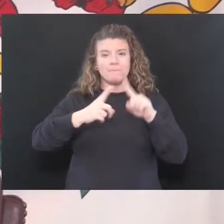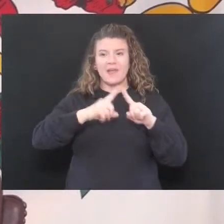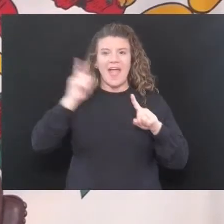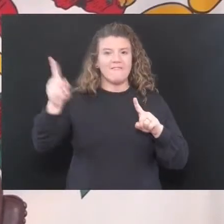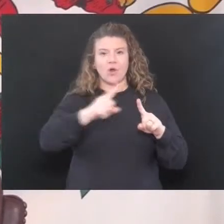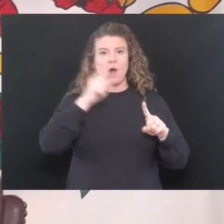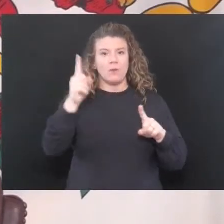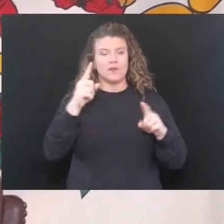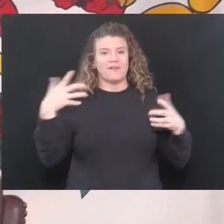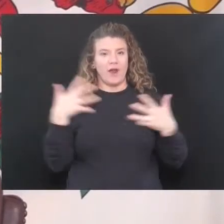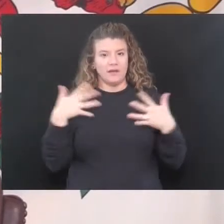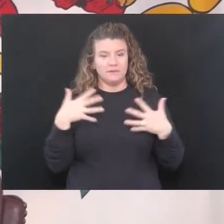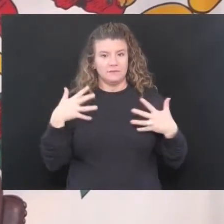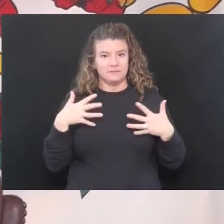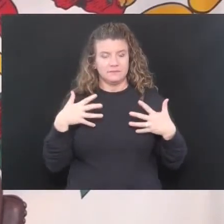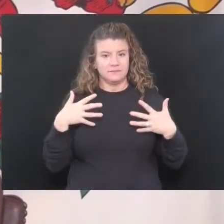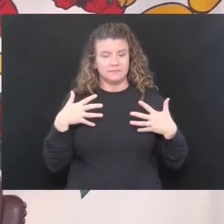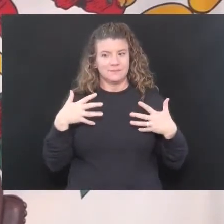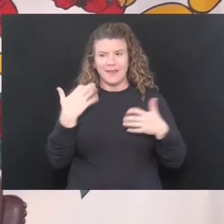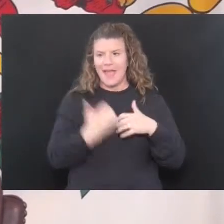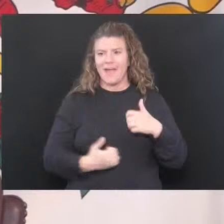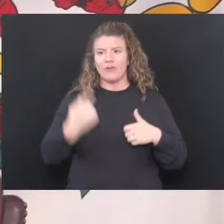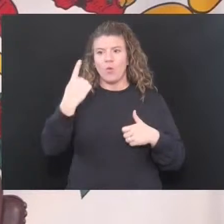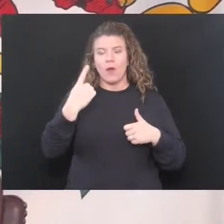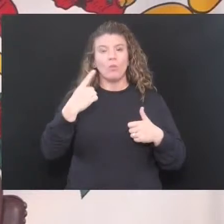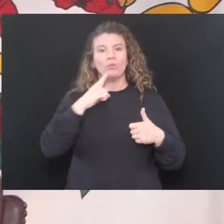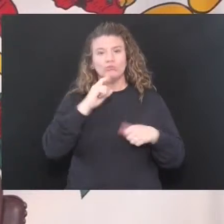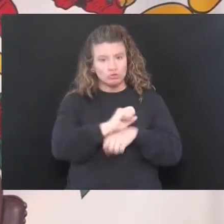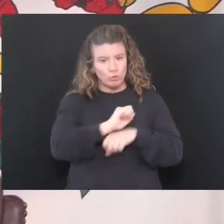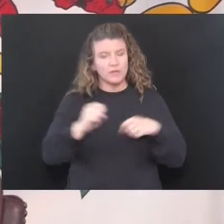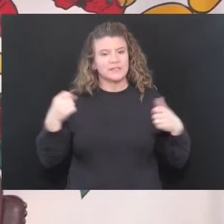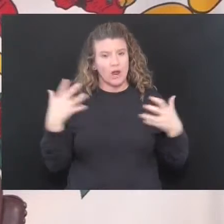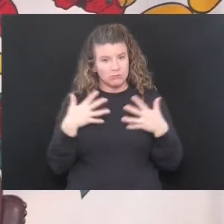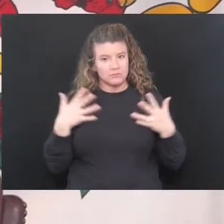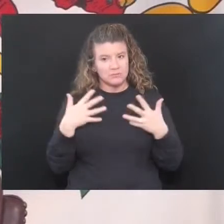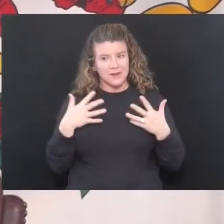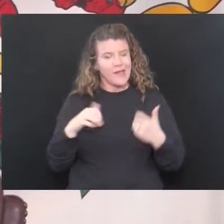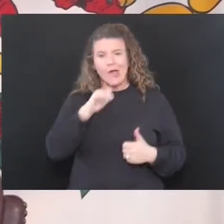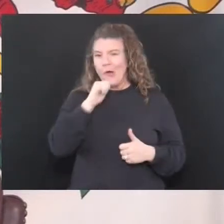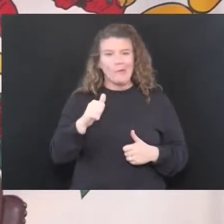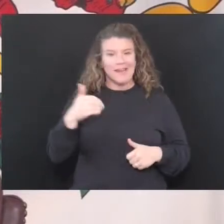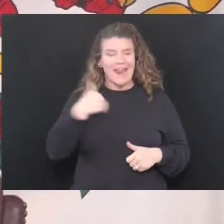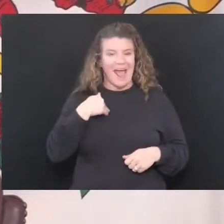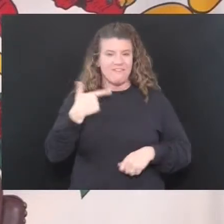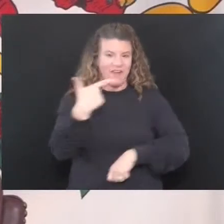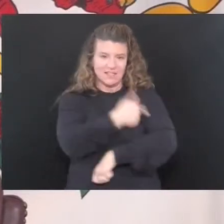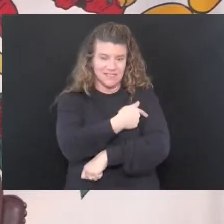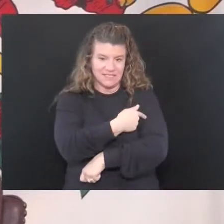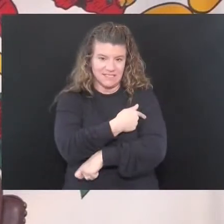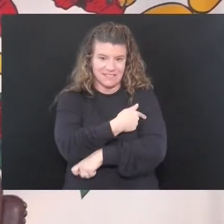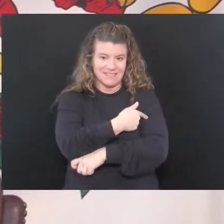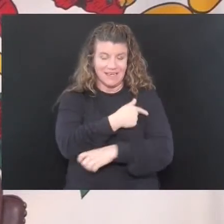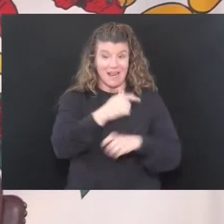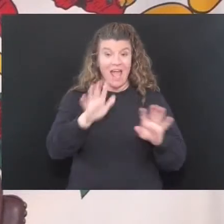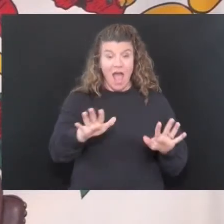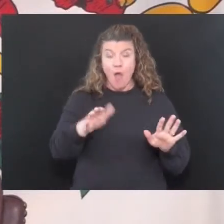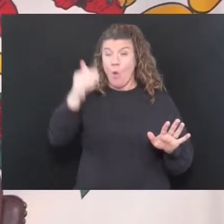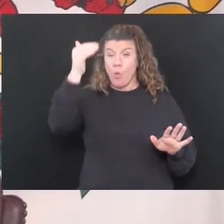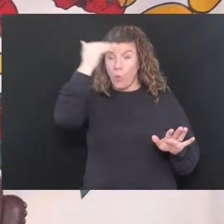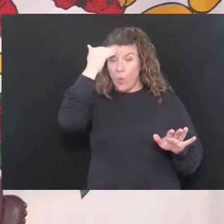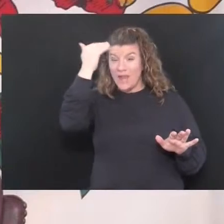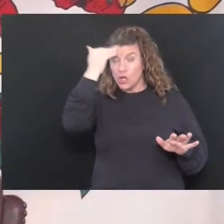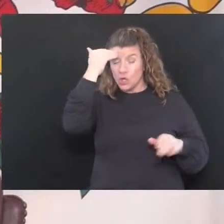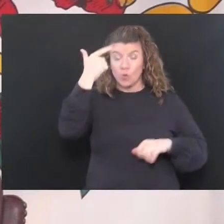was afraid. Everybody was scared. We didn't have a vaccine. We knew that